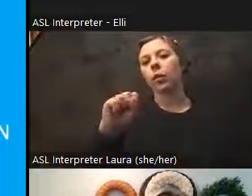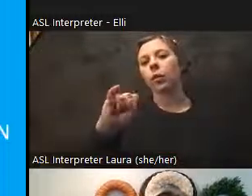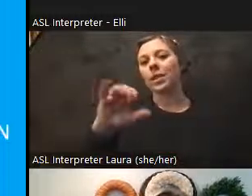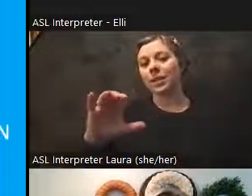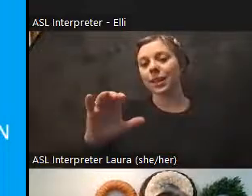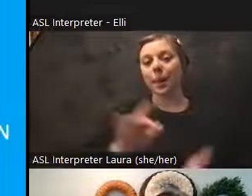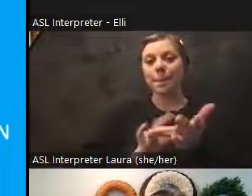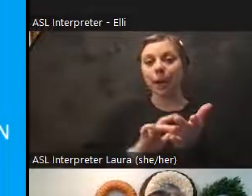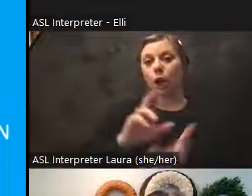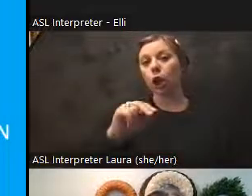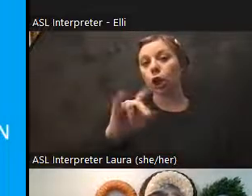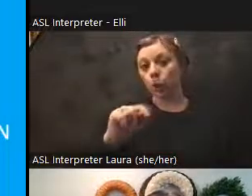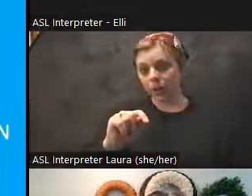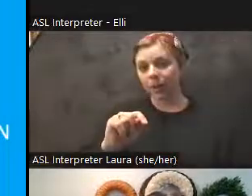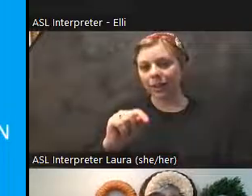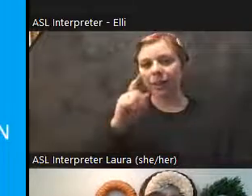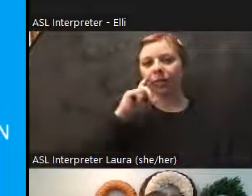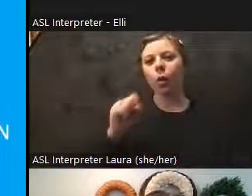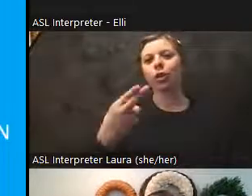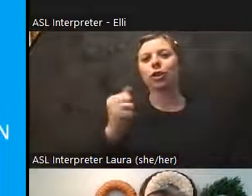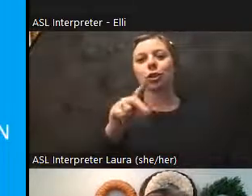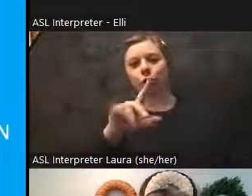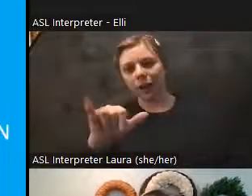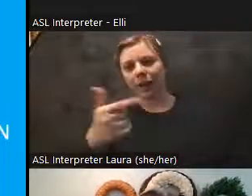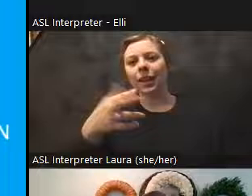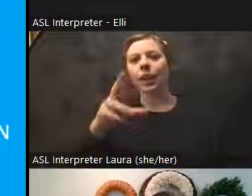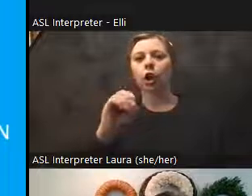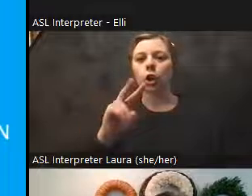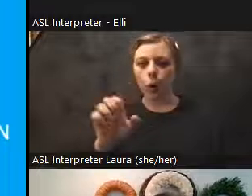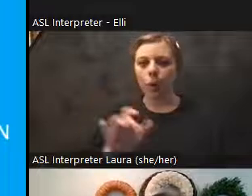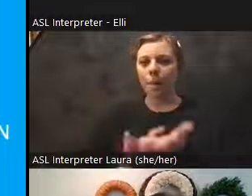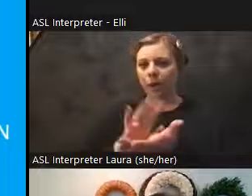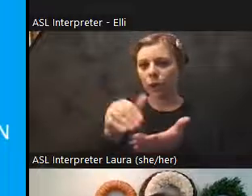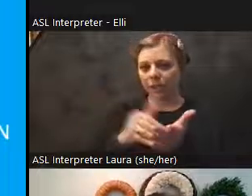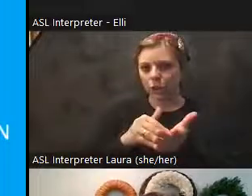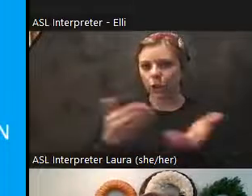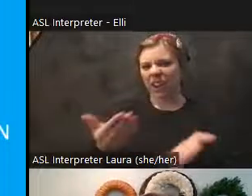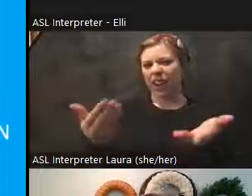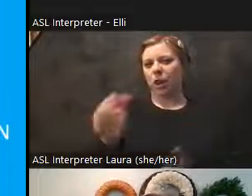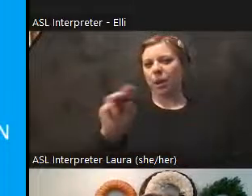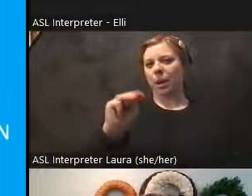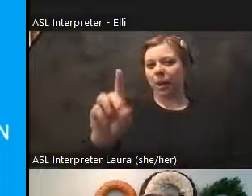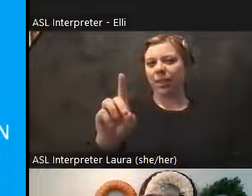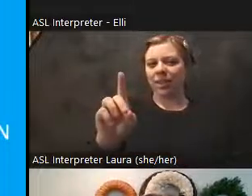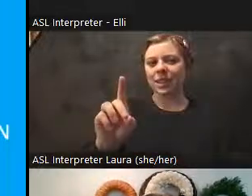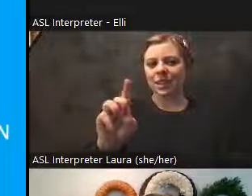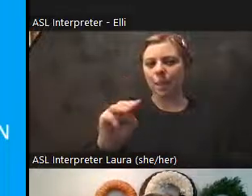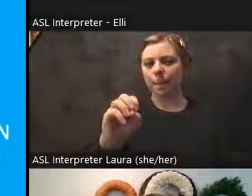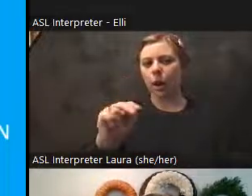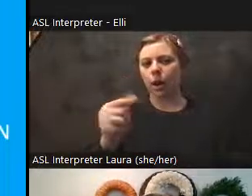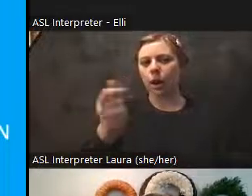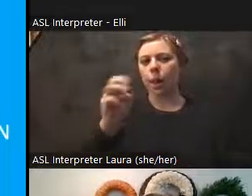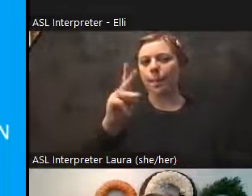is here in Montgomery County, Maryland. And I hope to give you some